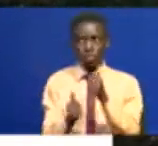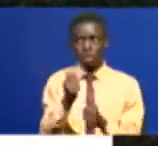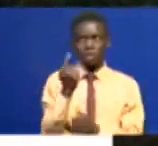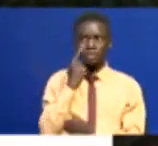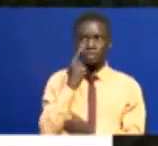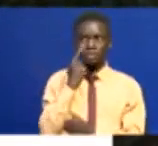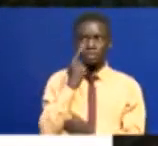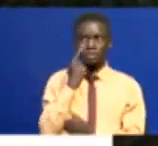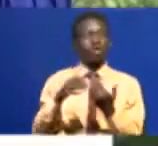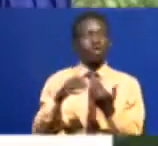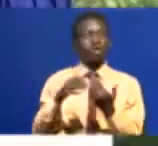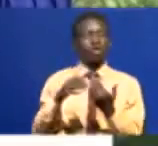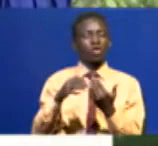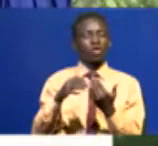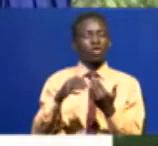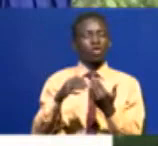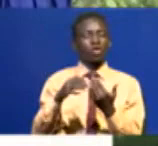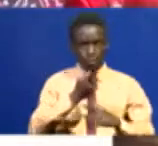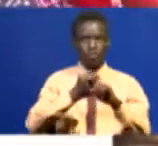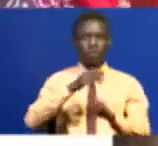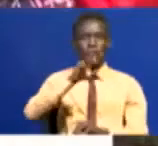of the Mijikenda community.